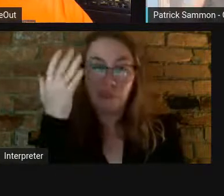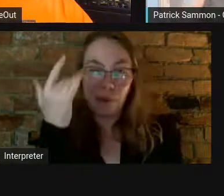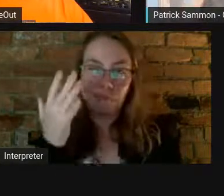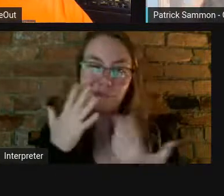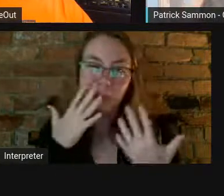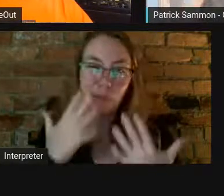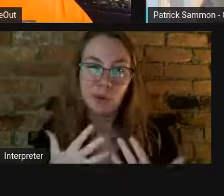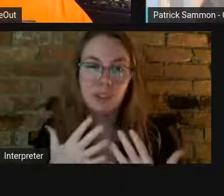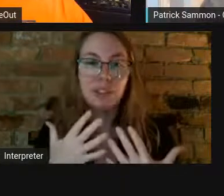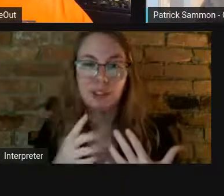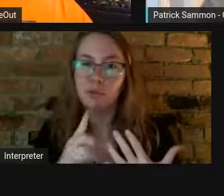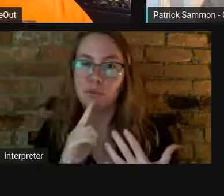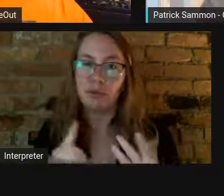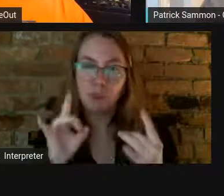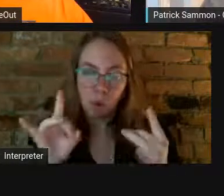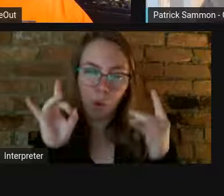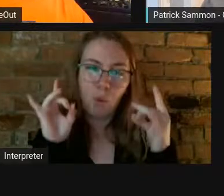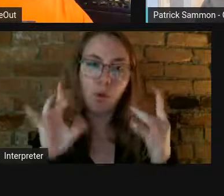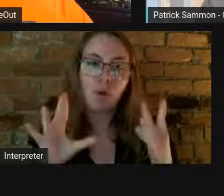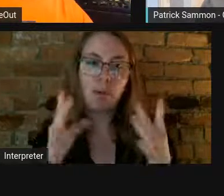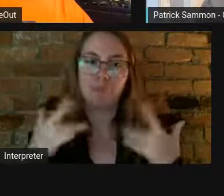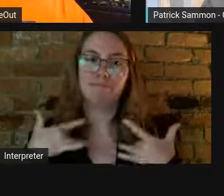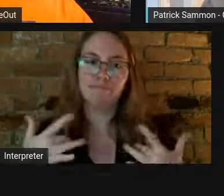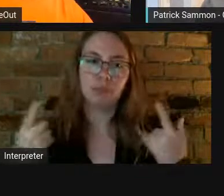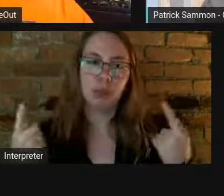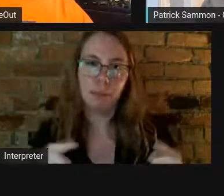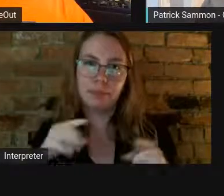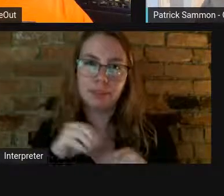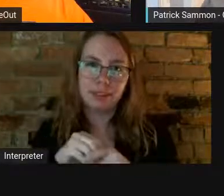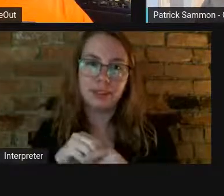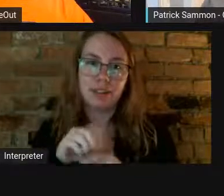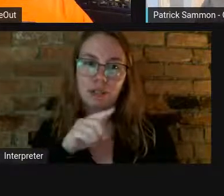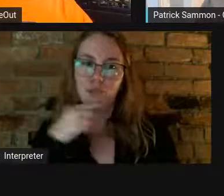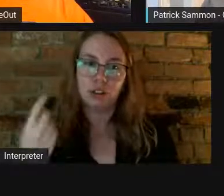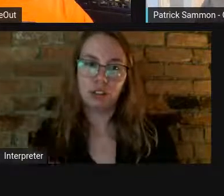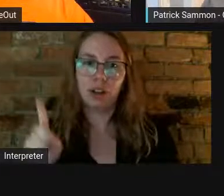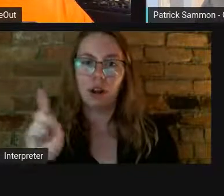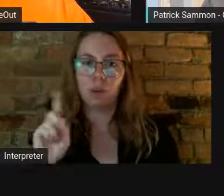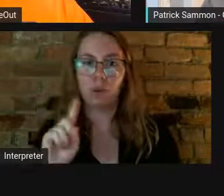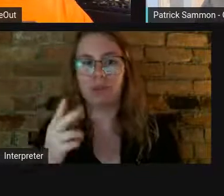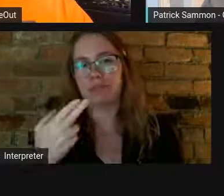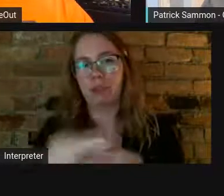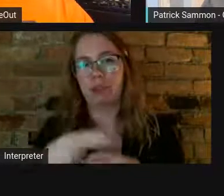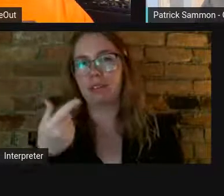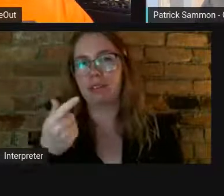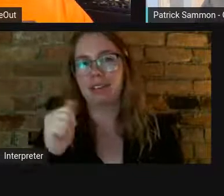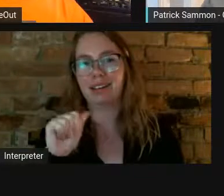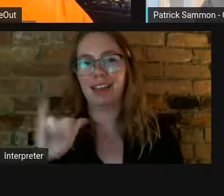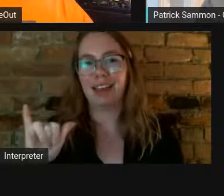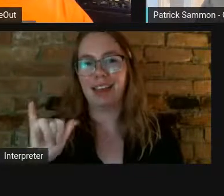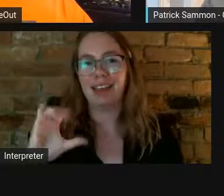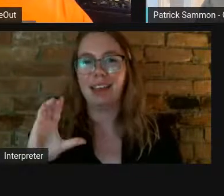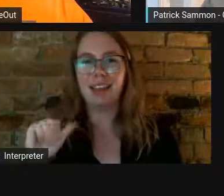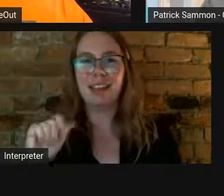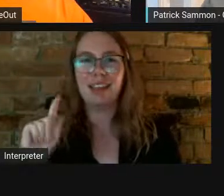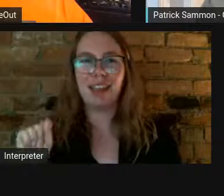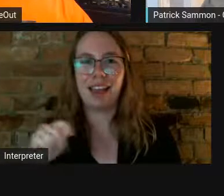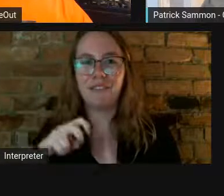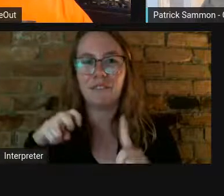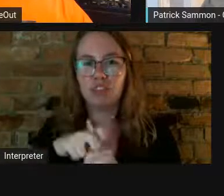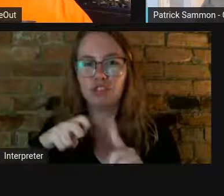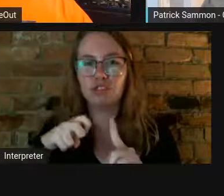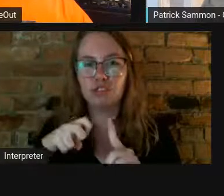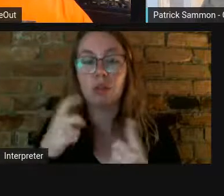there's a really horrific trend in Russia of kind of gay catfishing by thugs who will go on dating